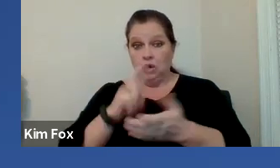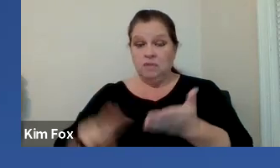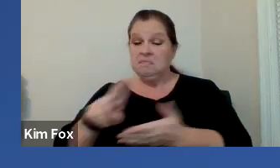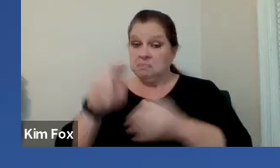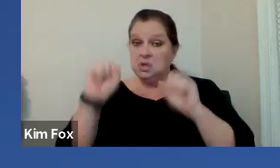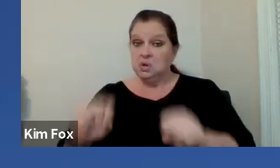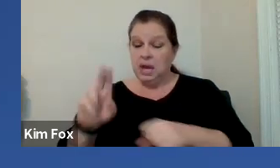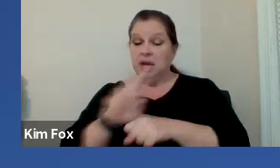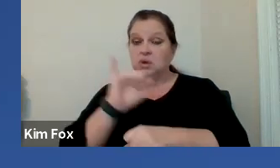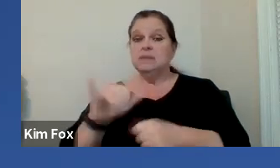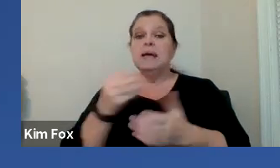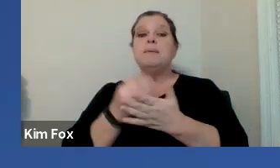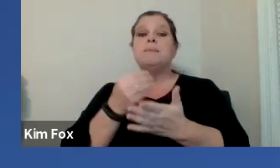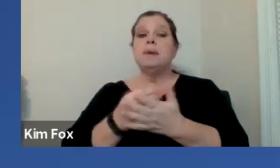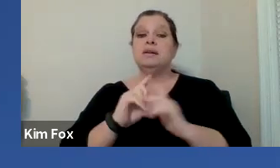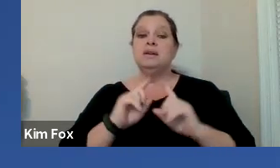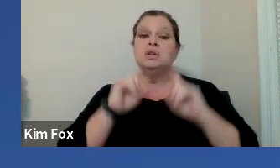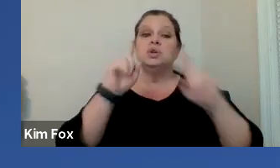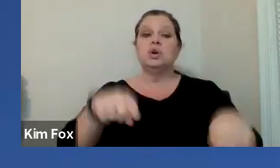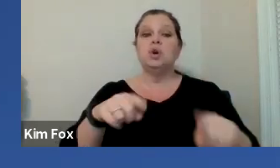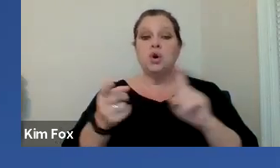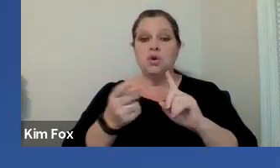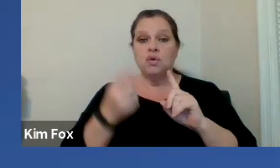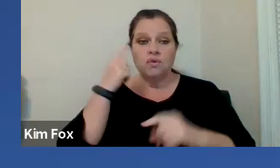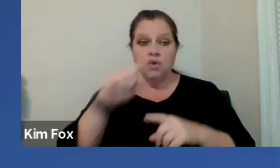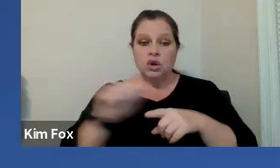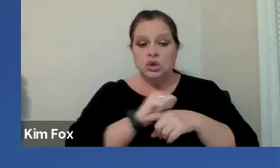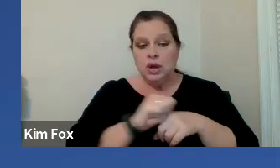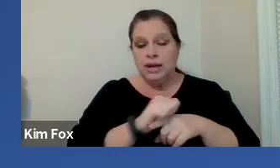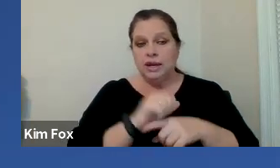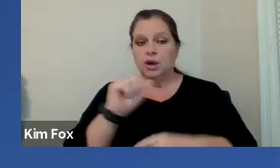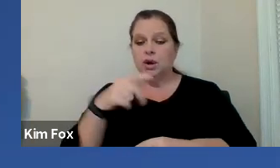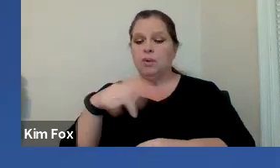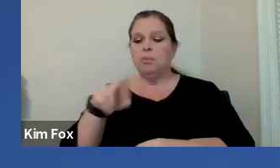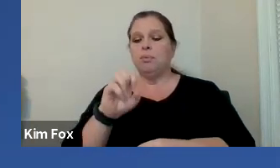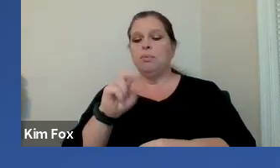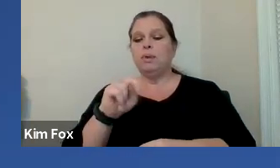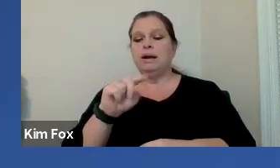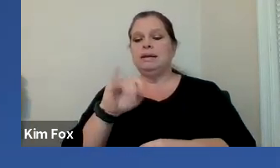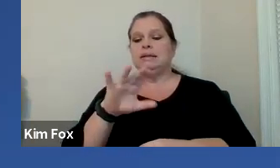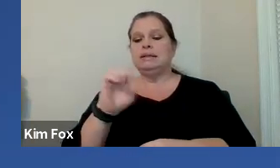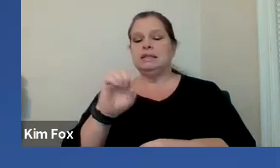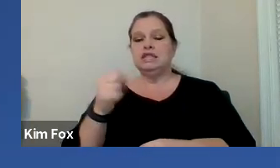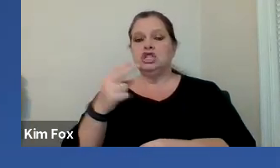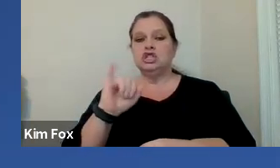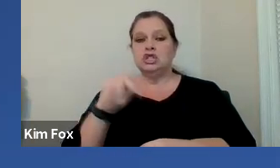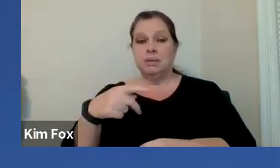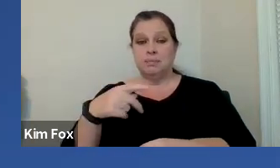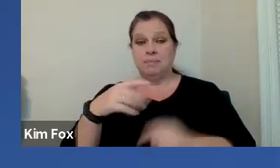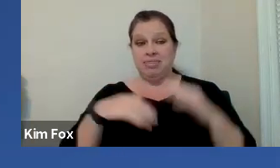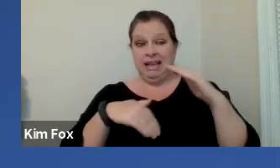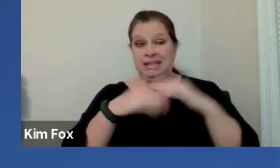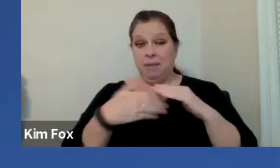use it to go to an apprenticeship program. And this, the top one here at